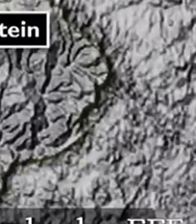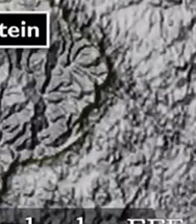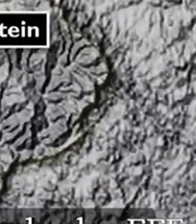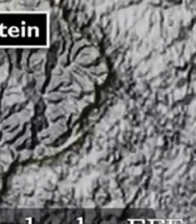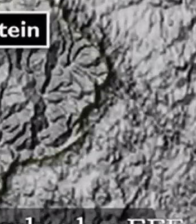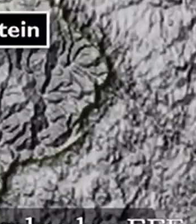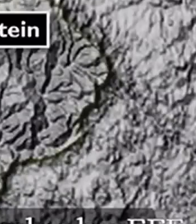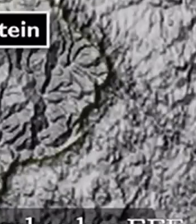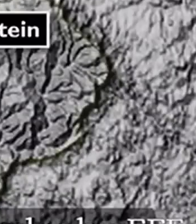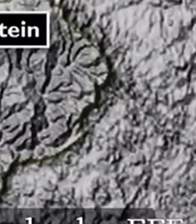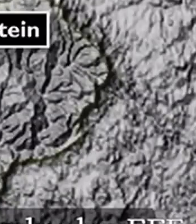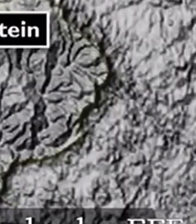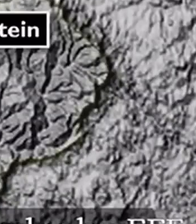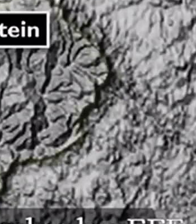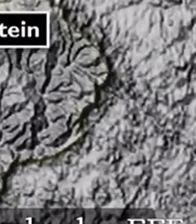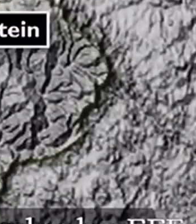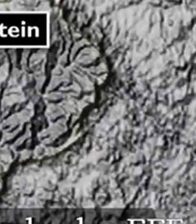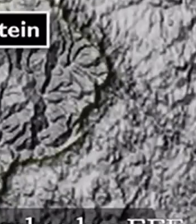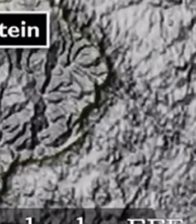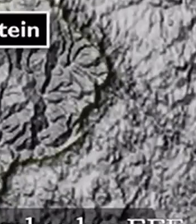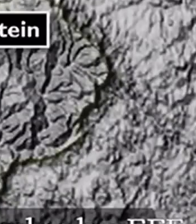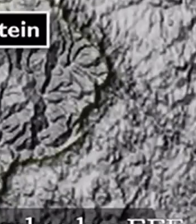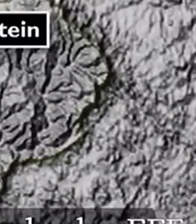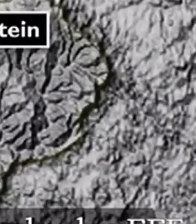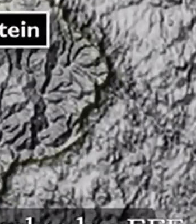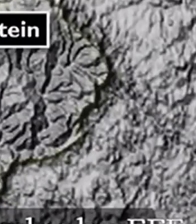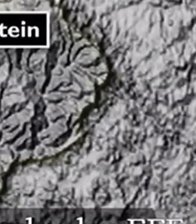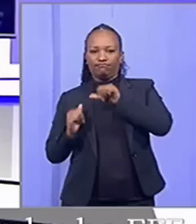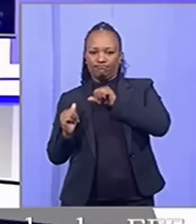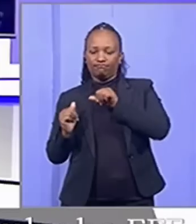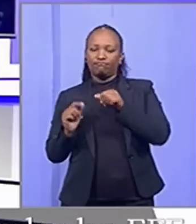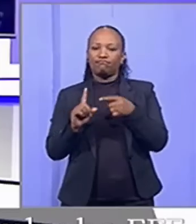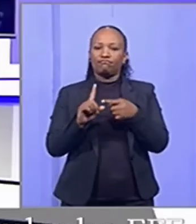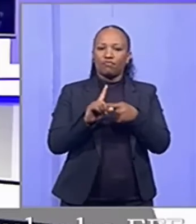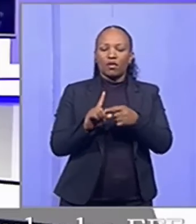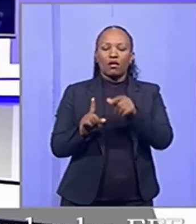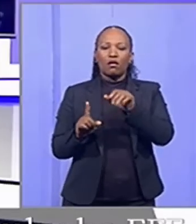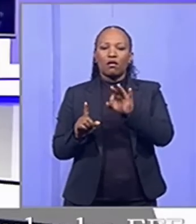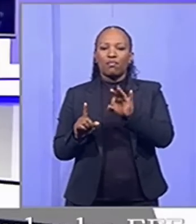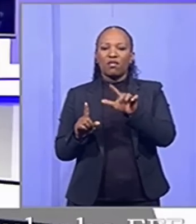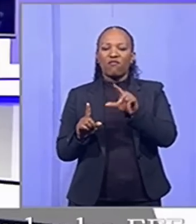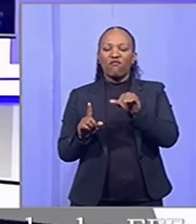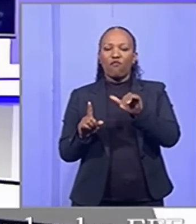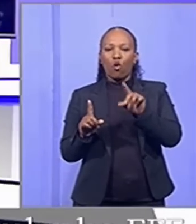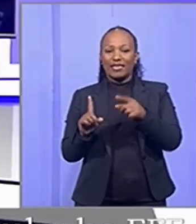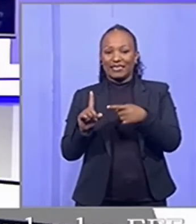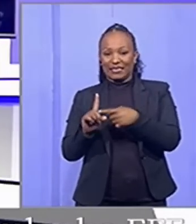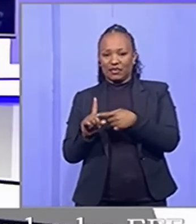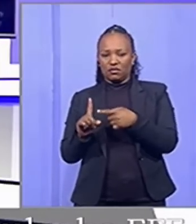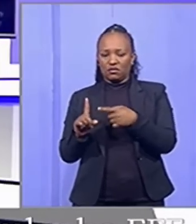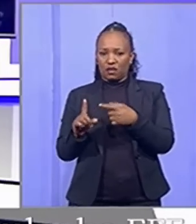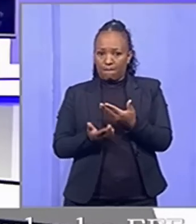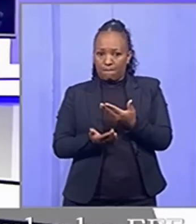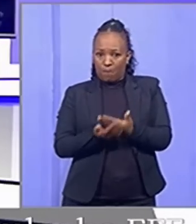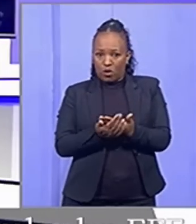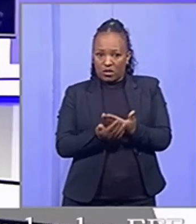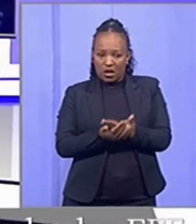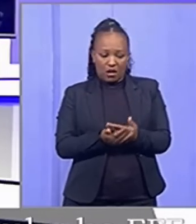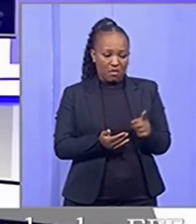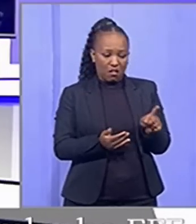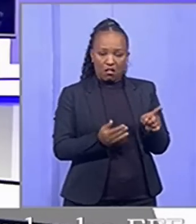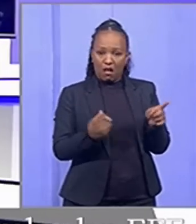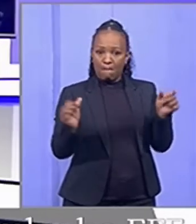le keto e bonolo. Ha re khutlela o monghadi Shivambu hanyane fela prof ana re ka bona a khutlela parlamenteng ho ilo emela